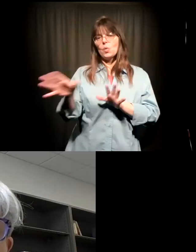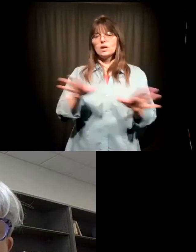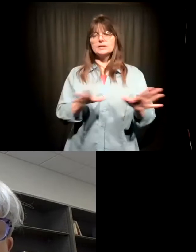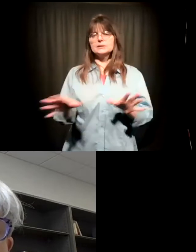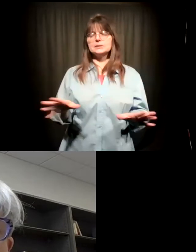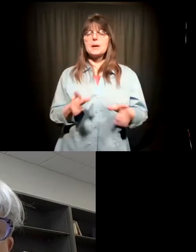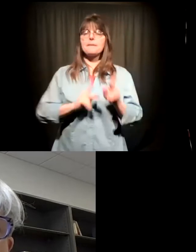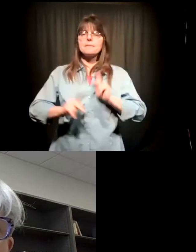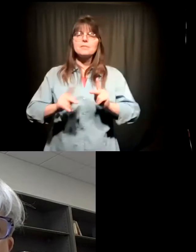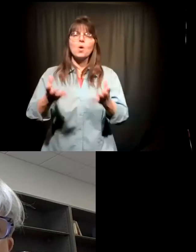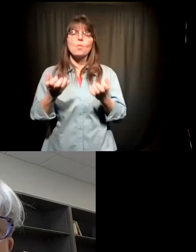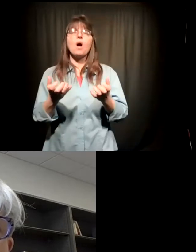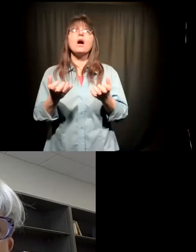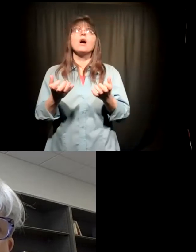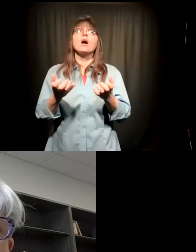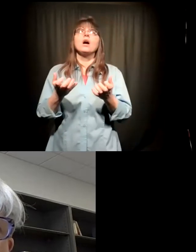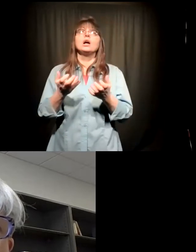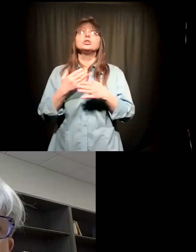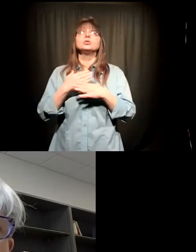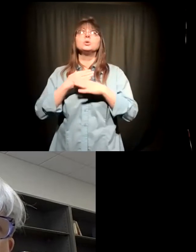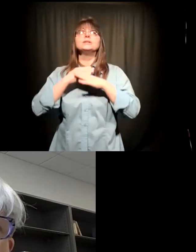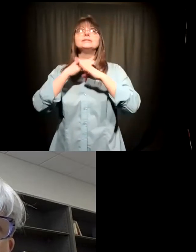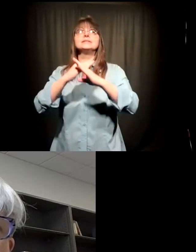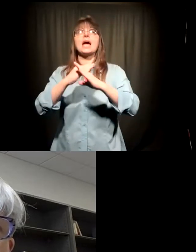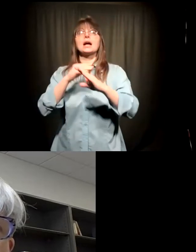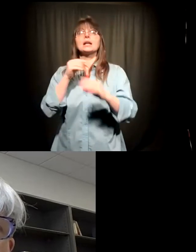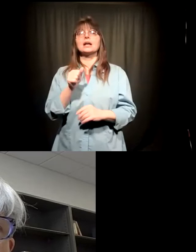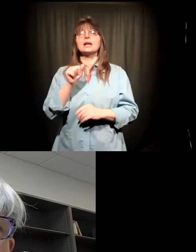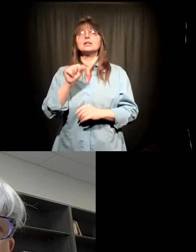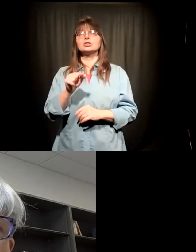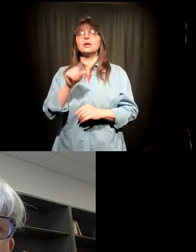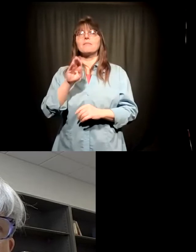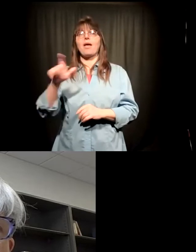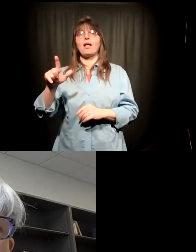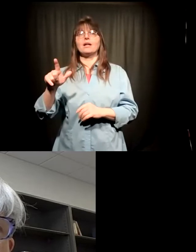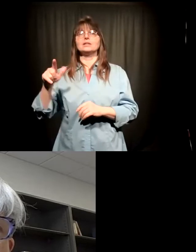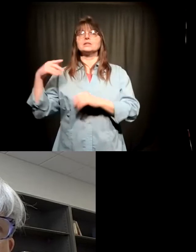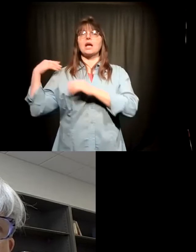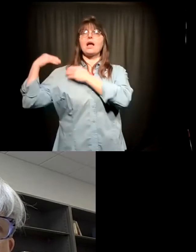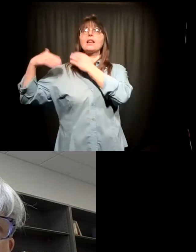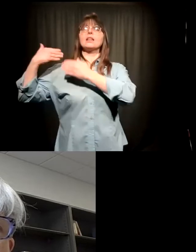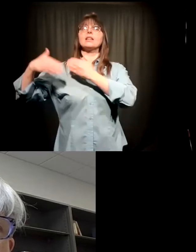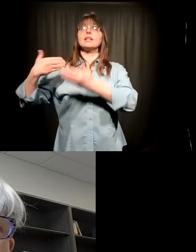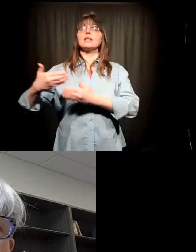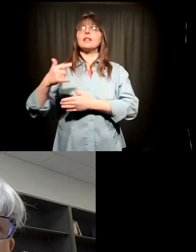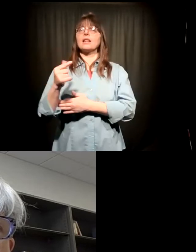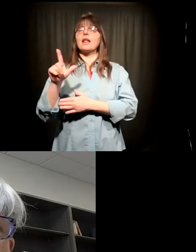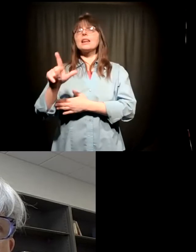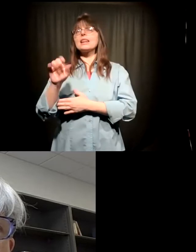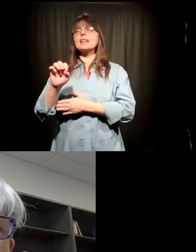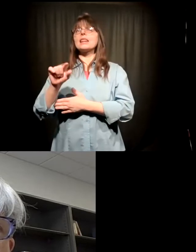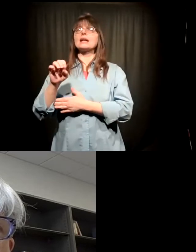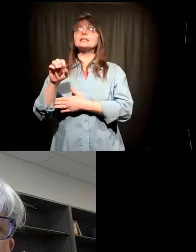want to protect legacy, and I'm interested in protecting legacy